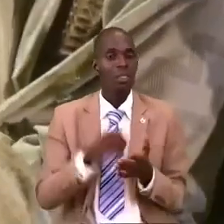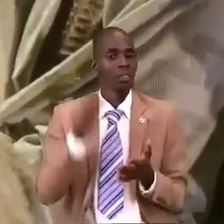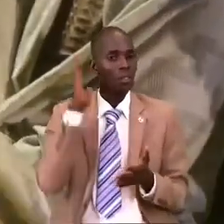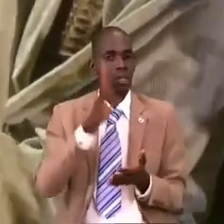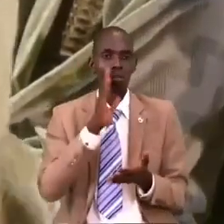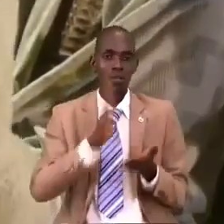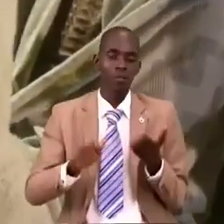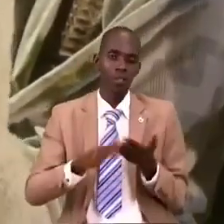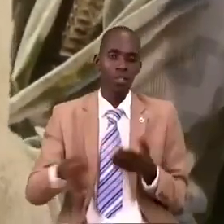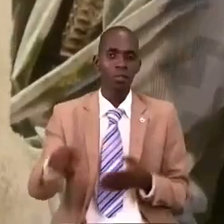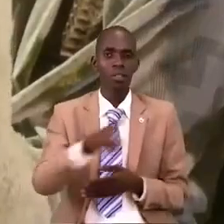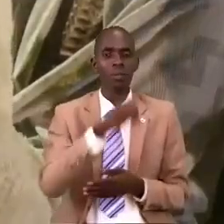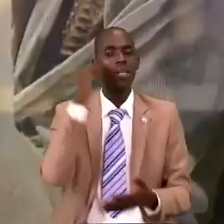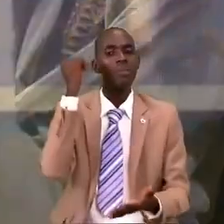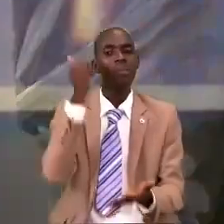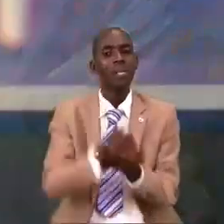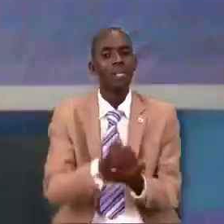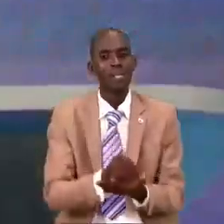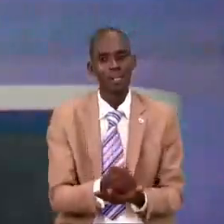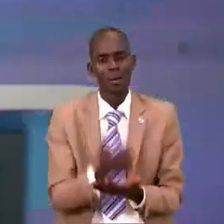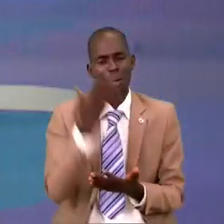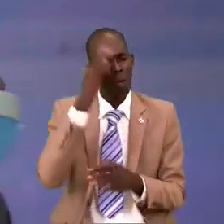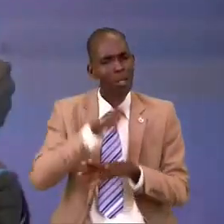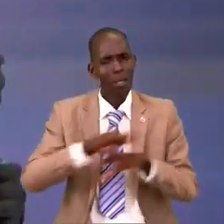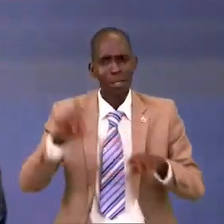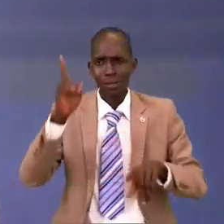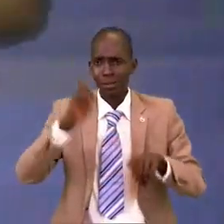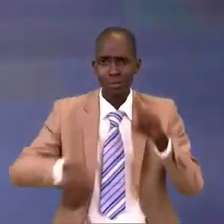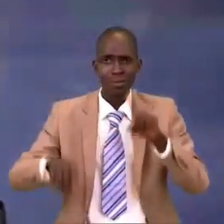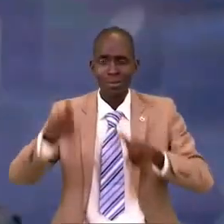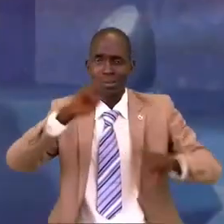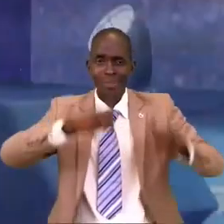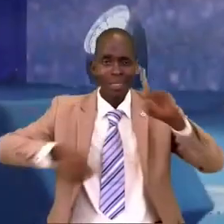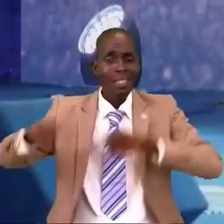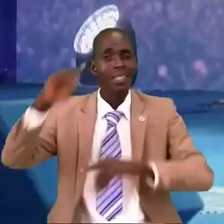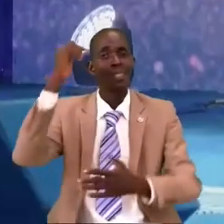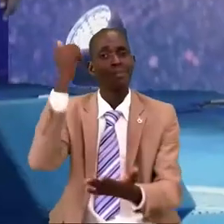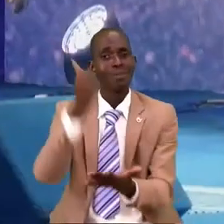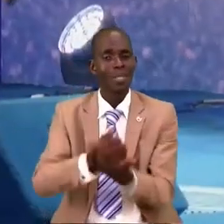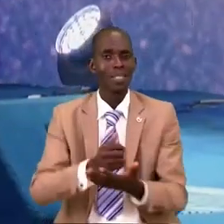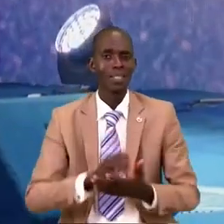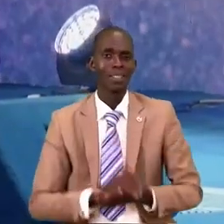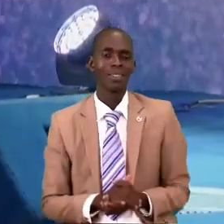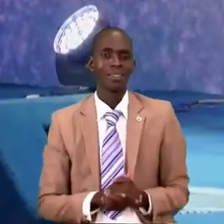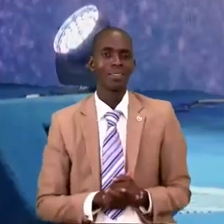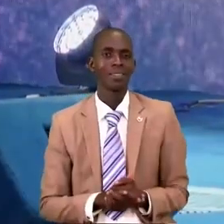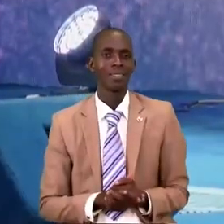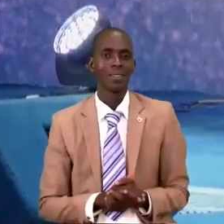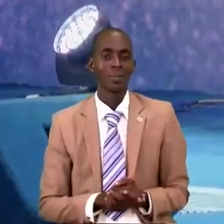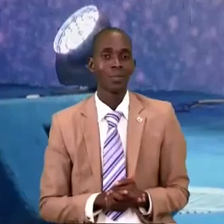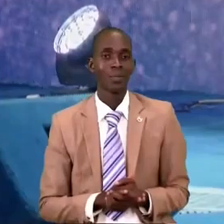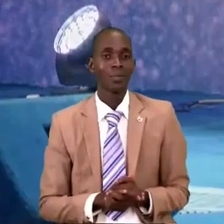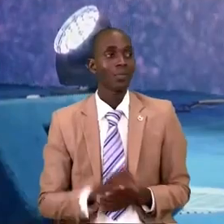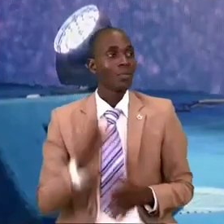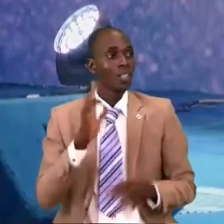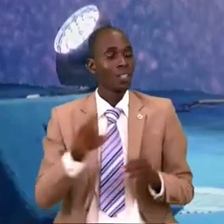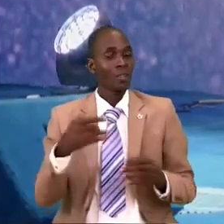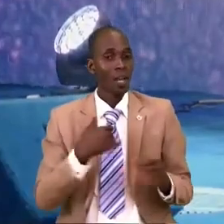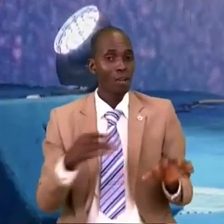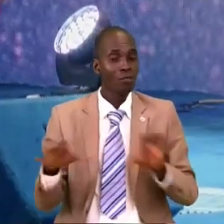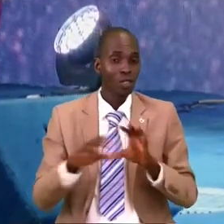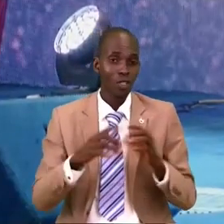If they have committed sin, you say, I'm a sinner, your conscience condemns you, the Lord will